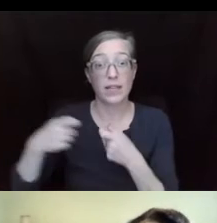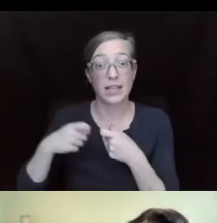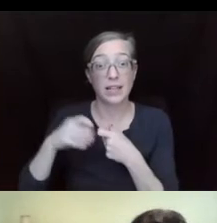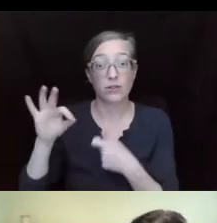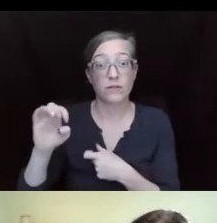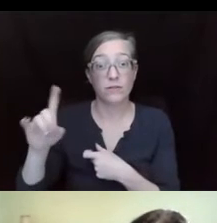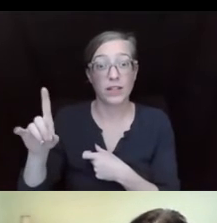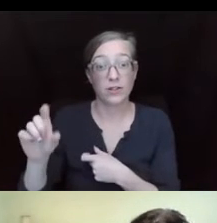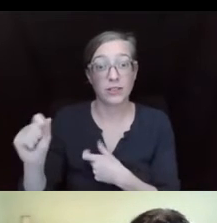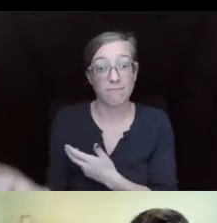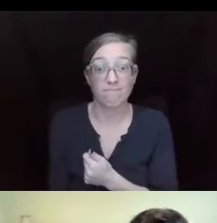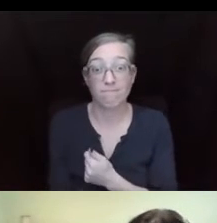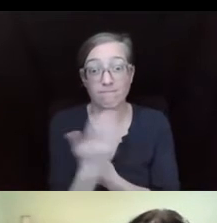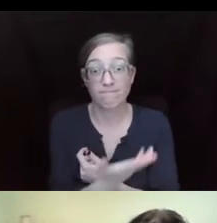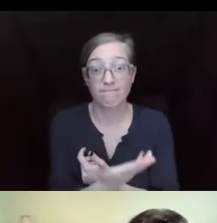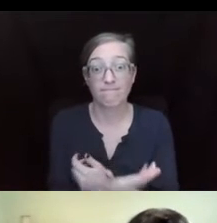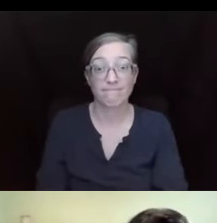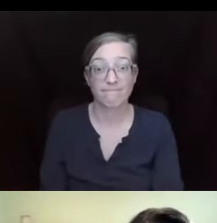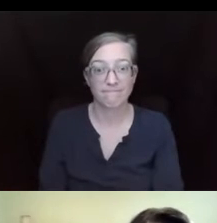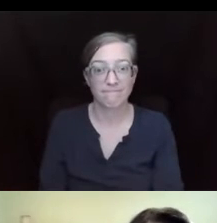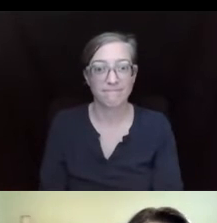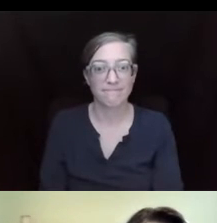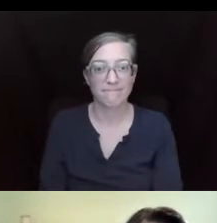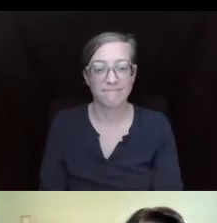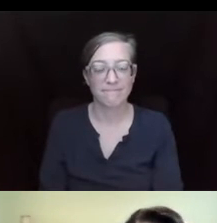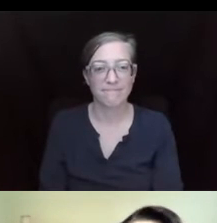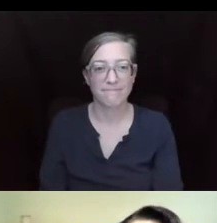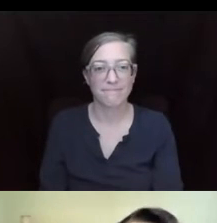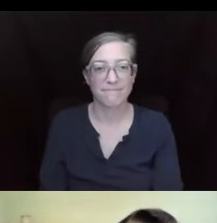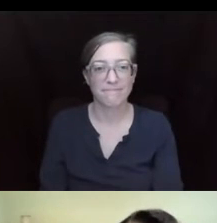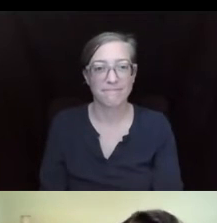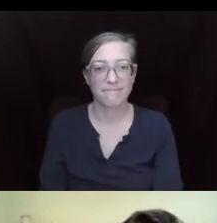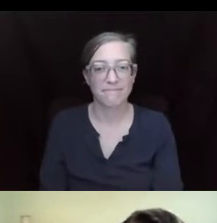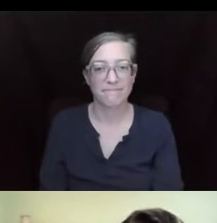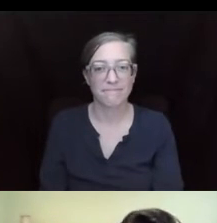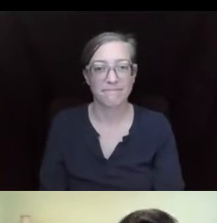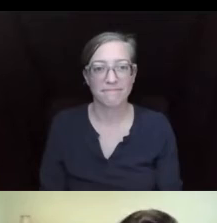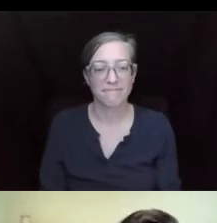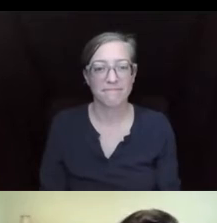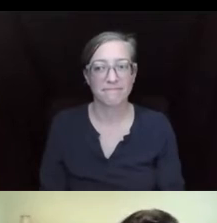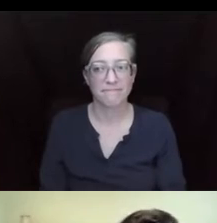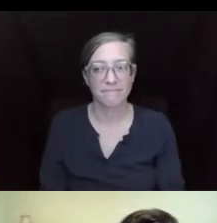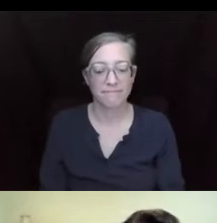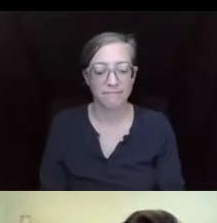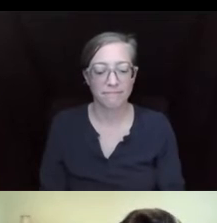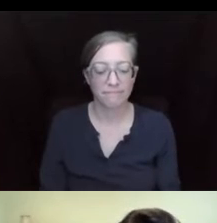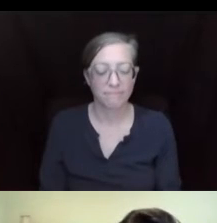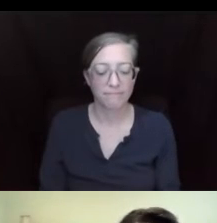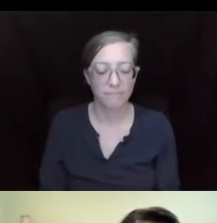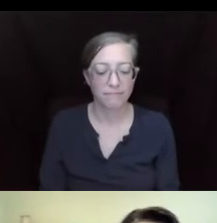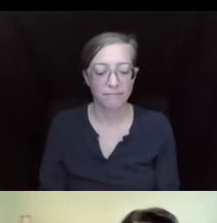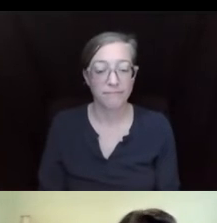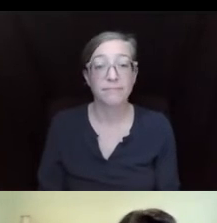it's because it's through electrokinetic. Oh, well. After that introduction, I would like to talk to you about something very